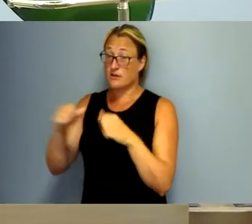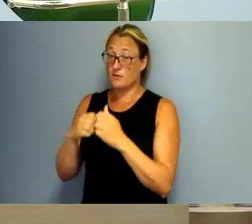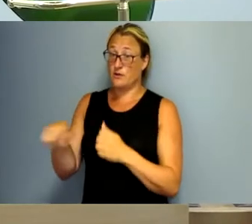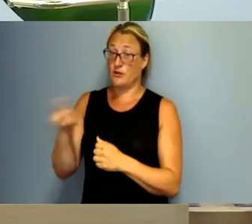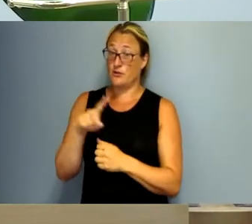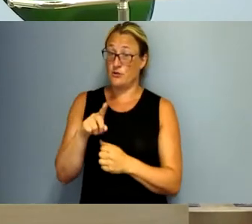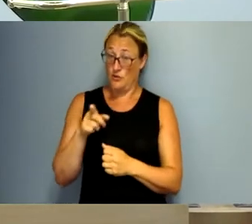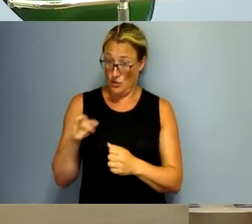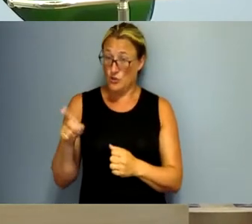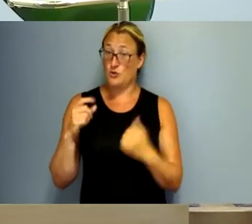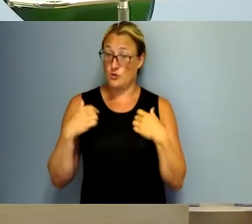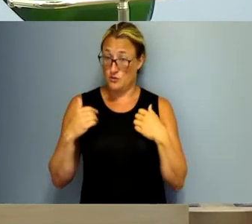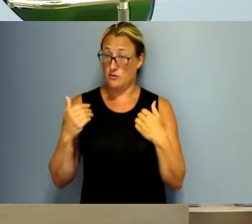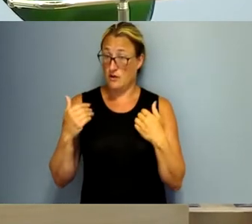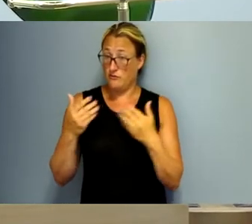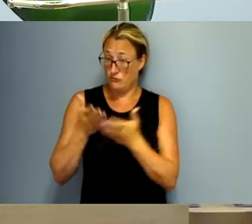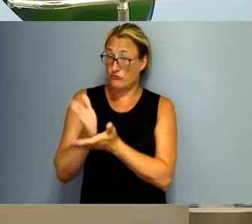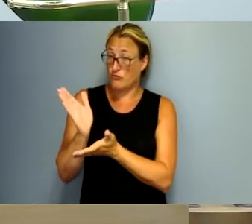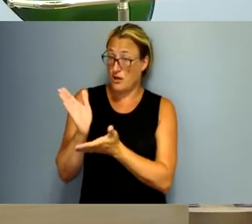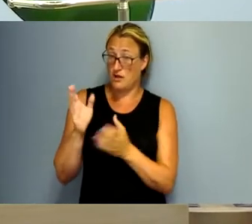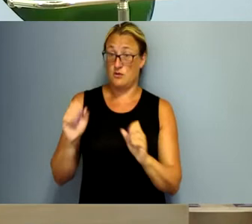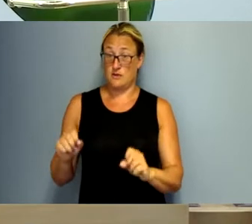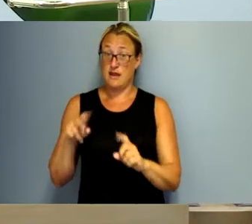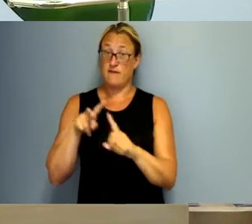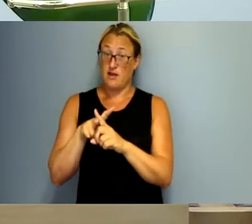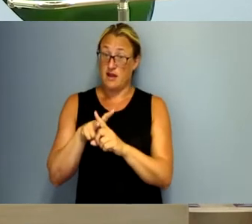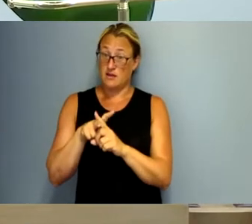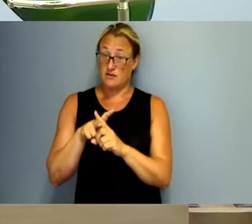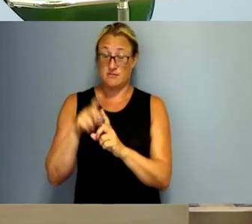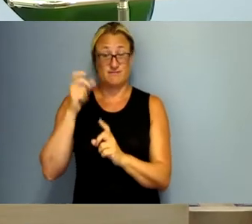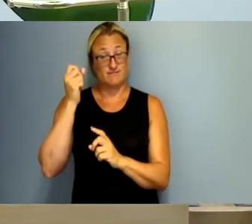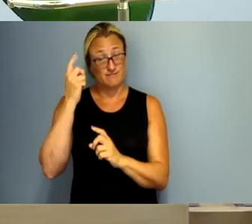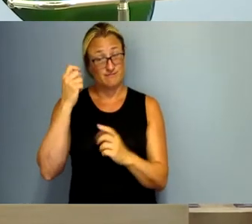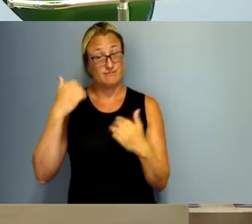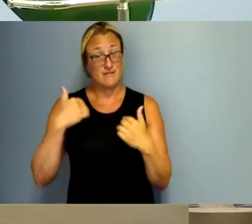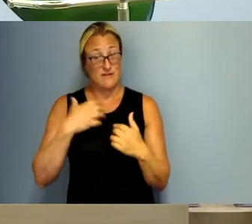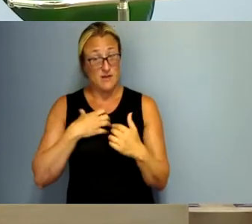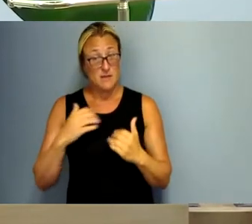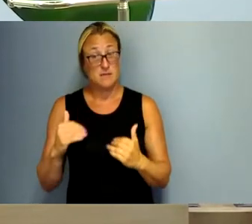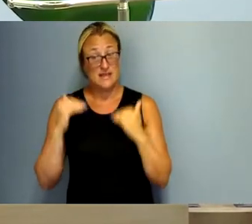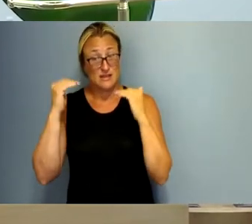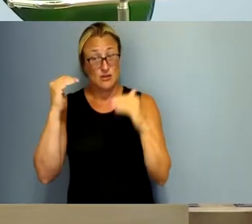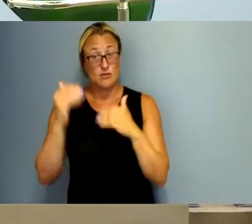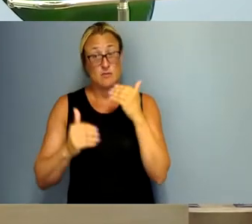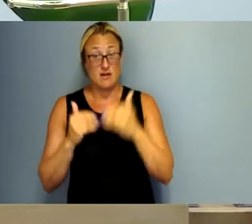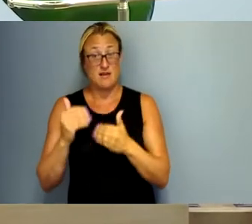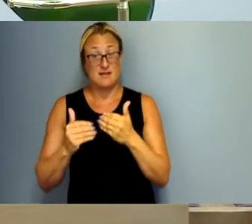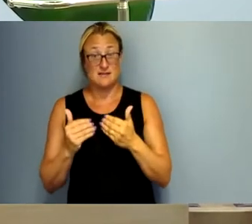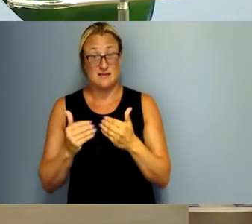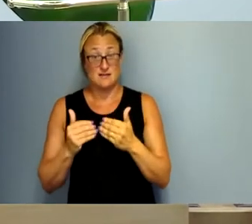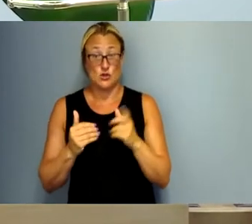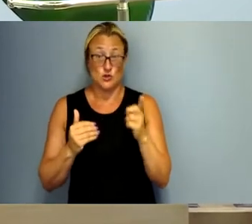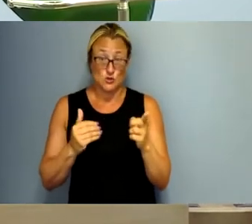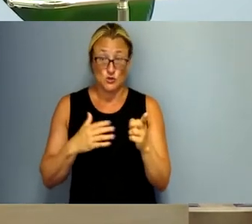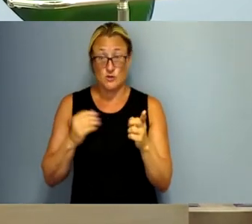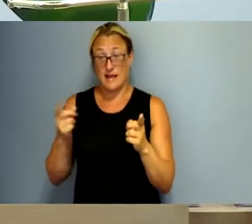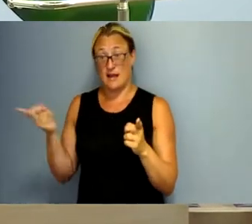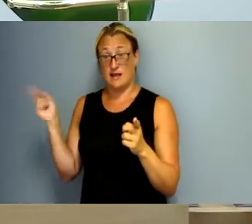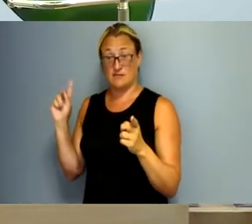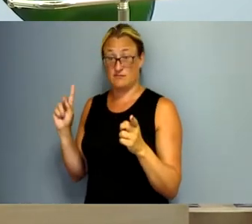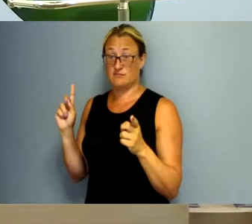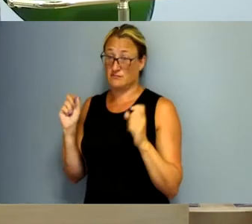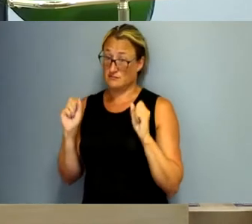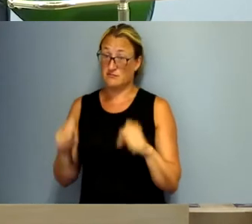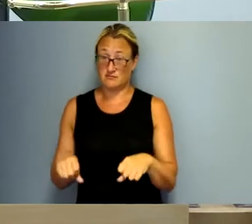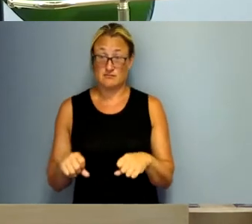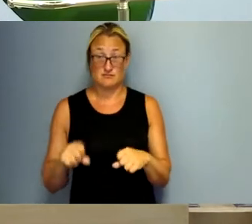file these requests. But there also is an appeal process. There's an appeal process for you as well as the entity where you're filing